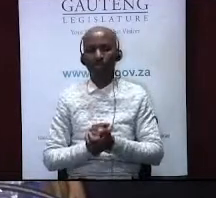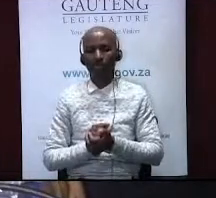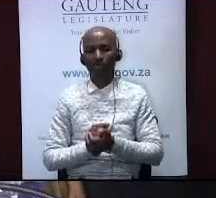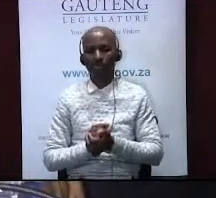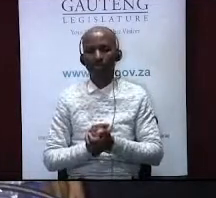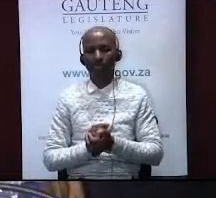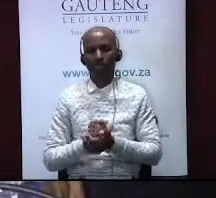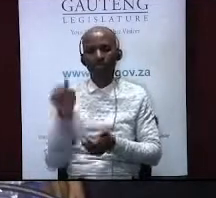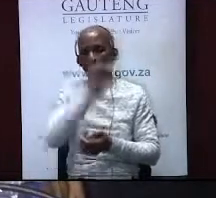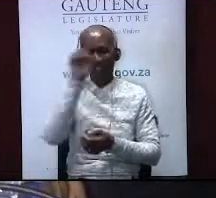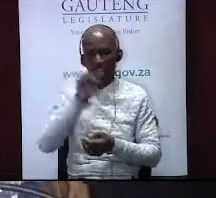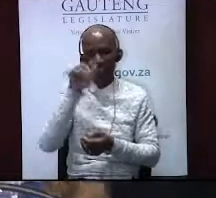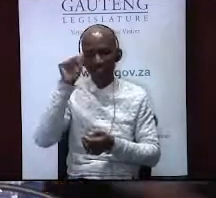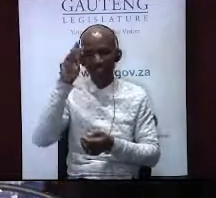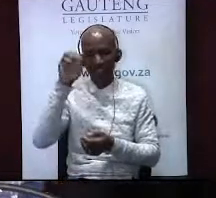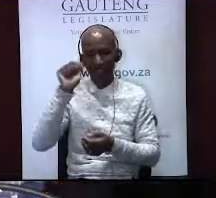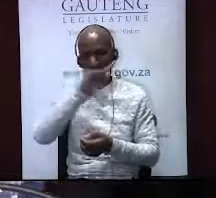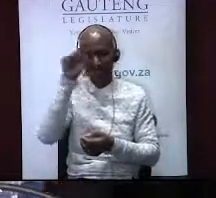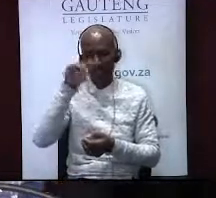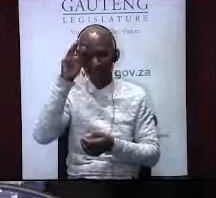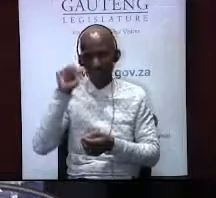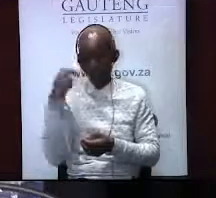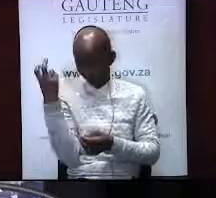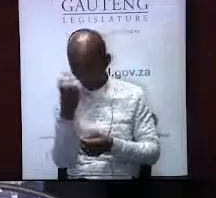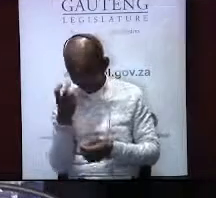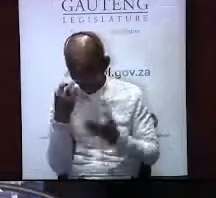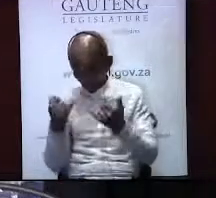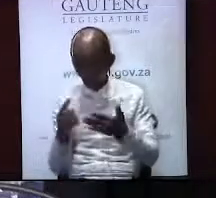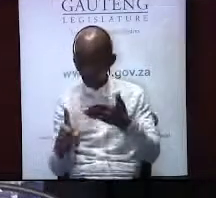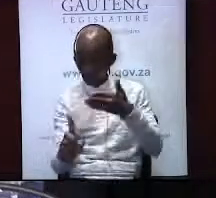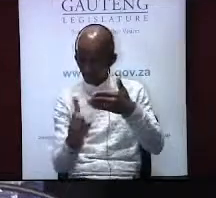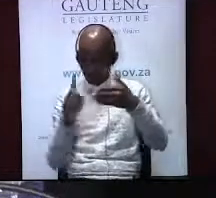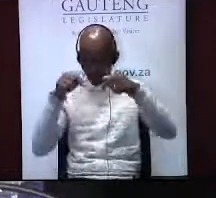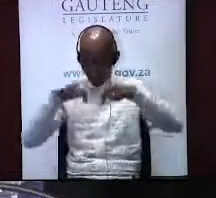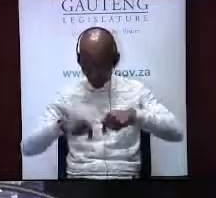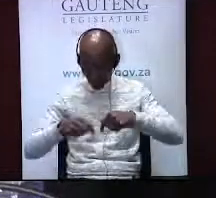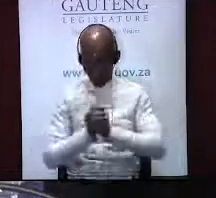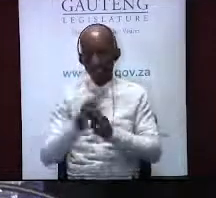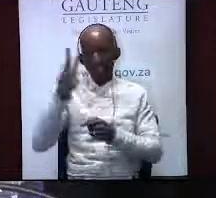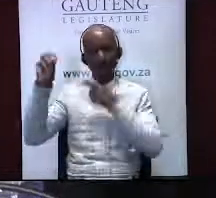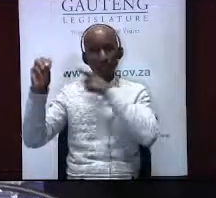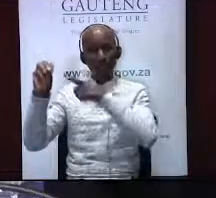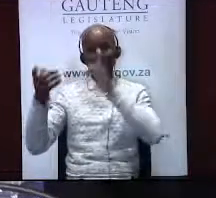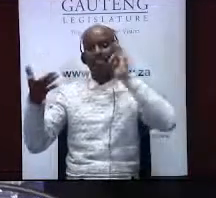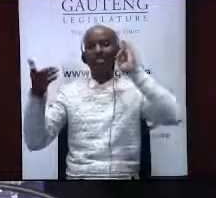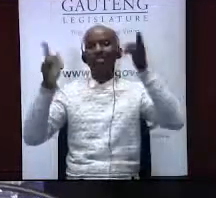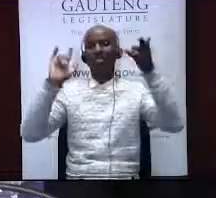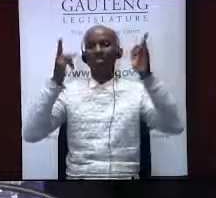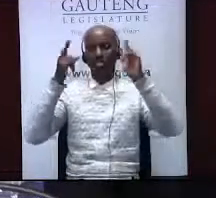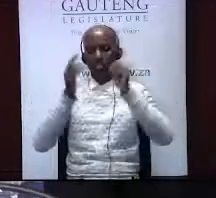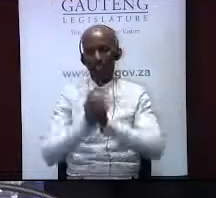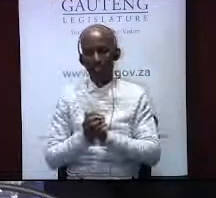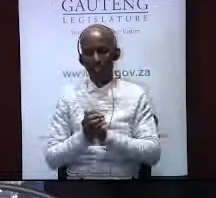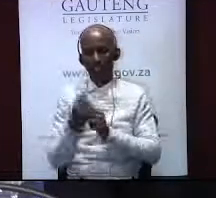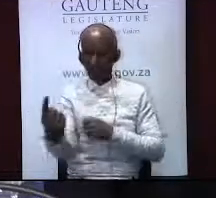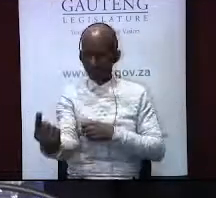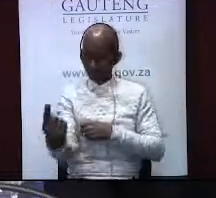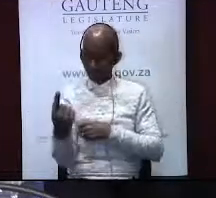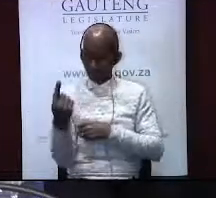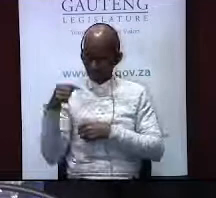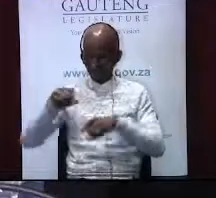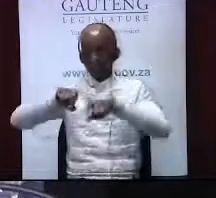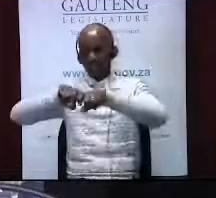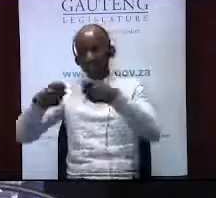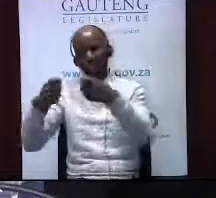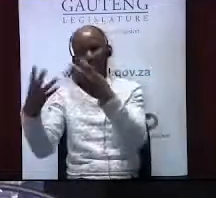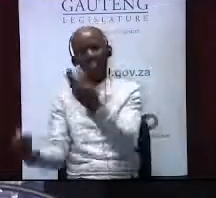There's amazamas. Honeano in our doorstep in Mogale City. Ba kena ba